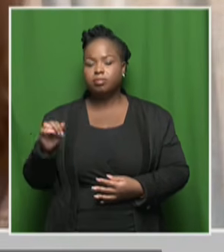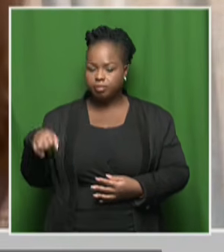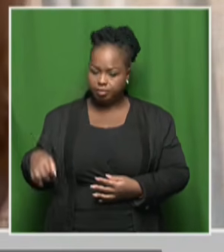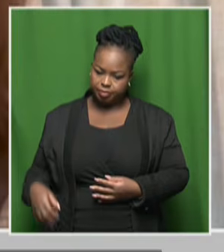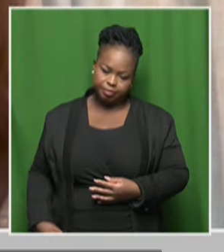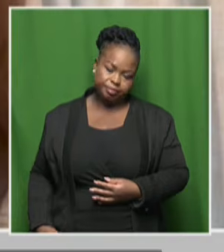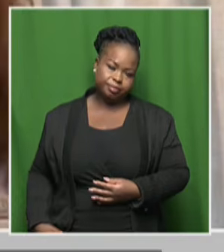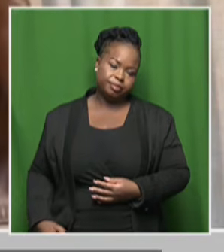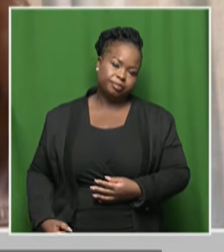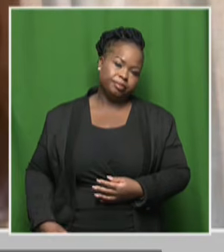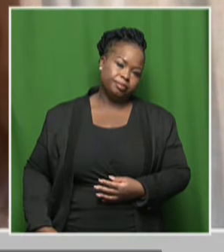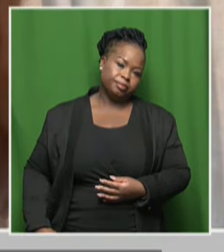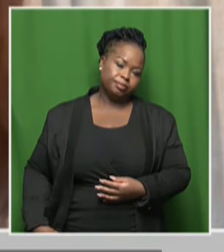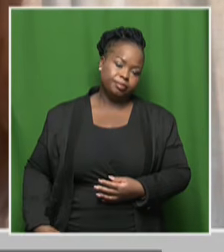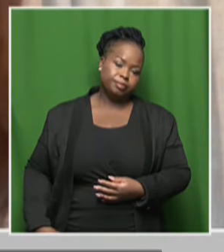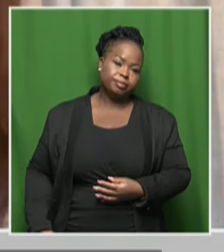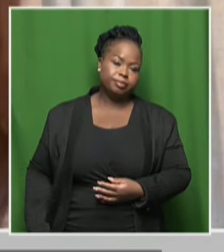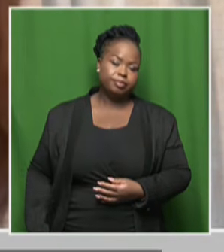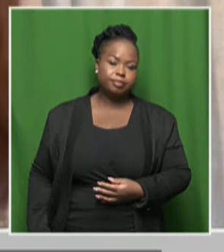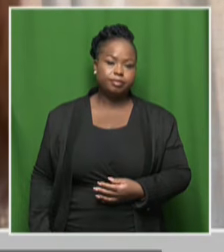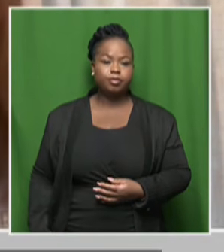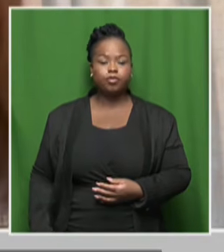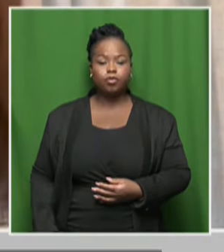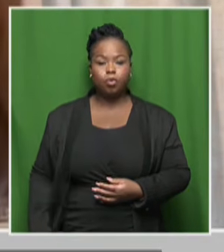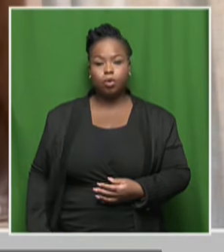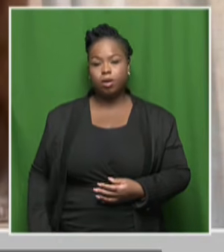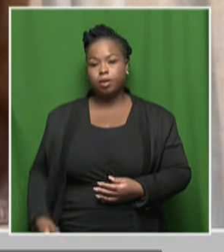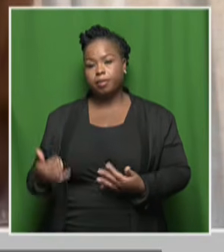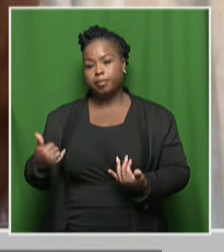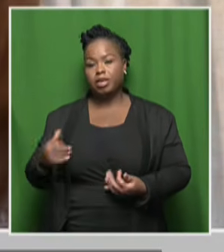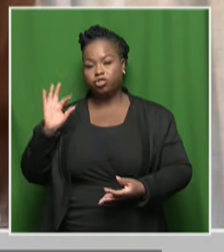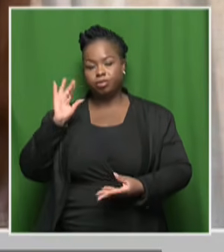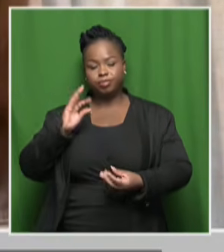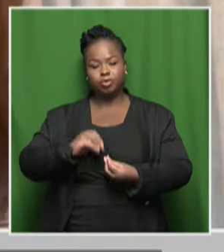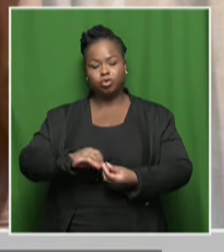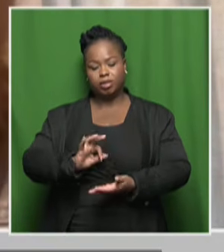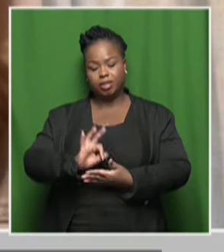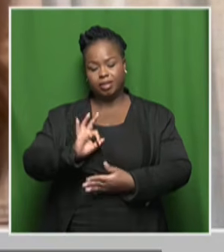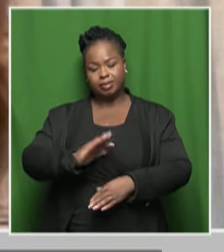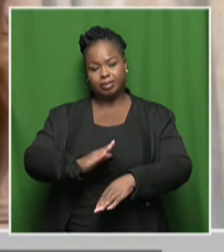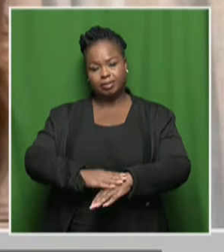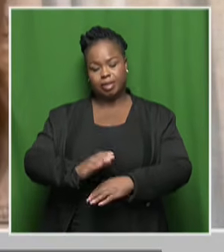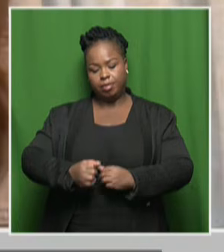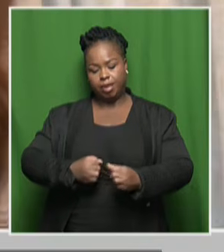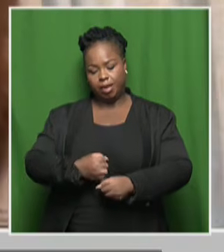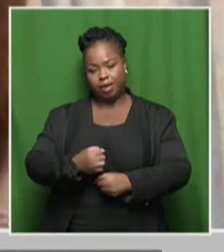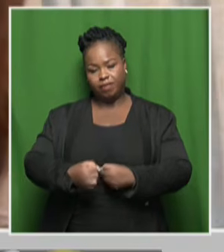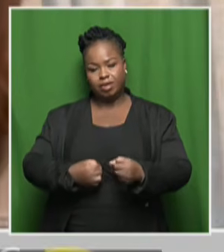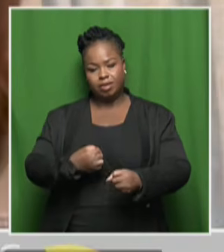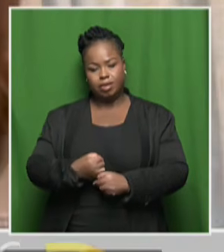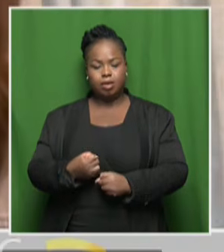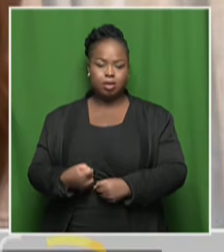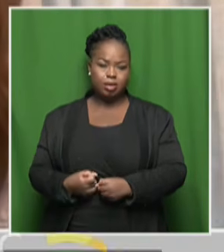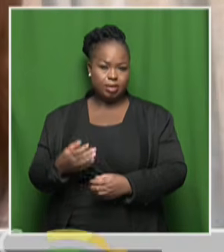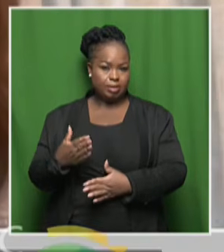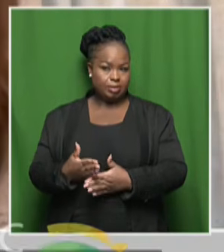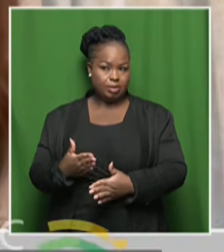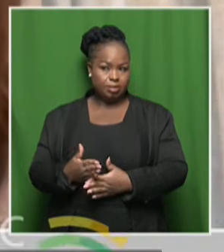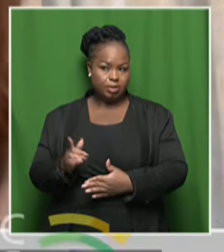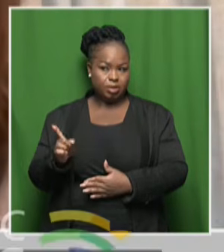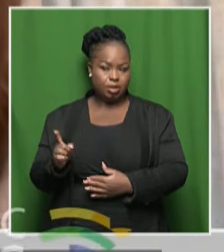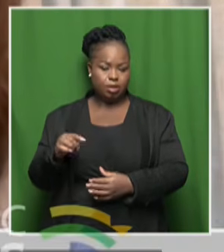Absolutely. So 13th edition of the fair has worked consistently every year to be part today